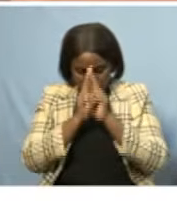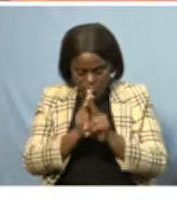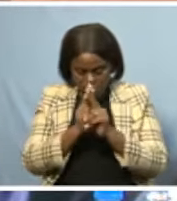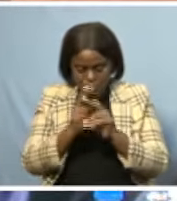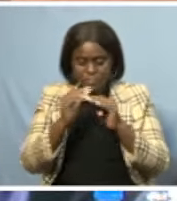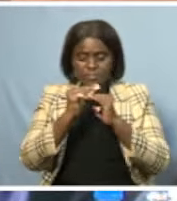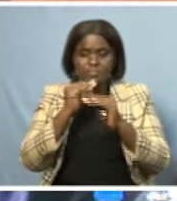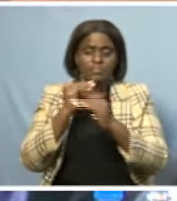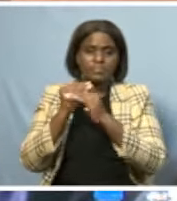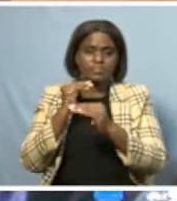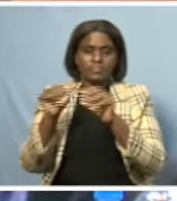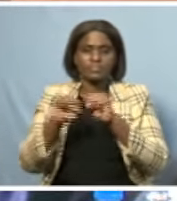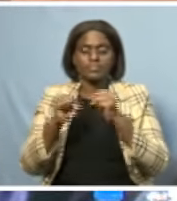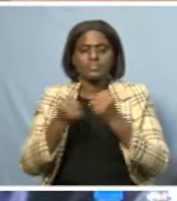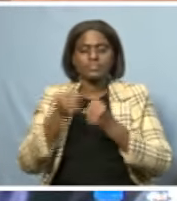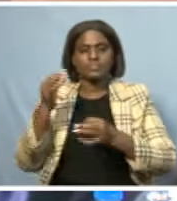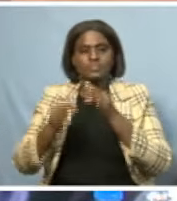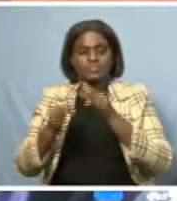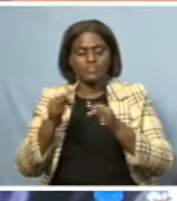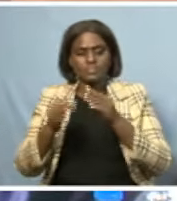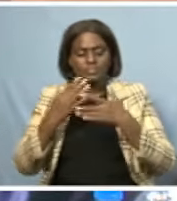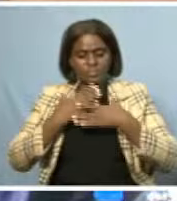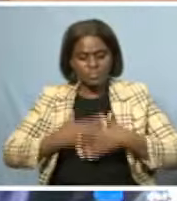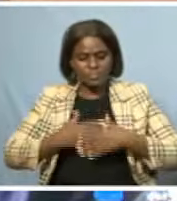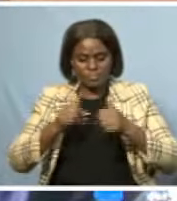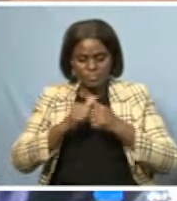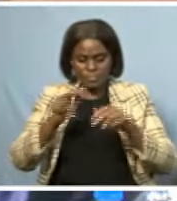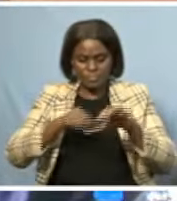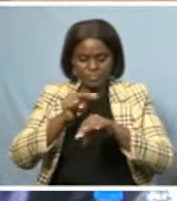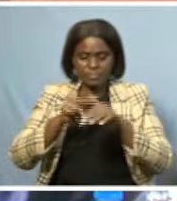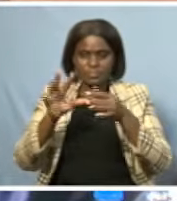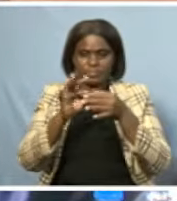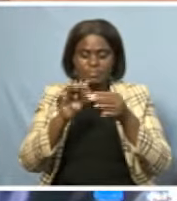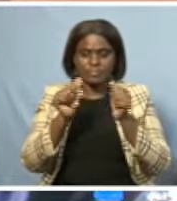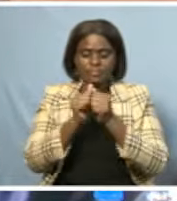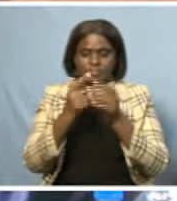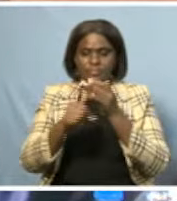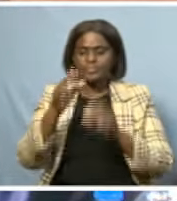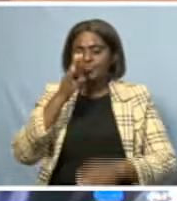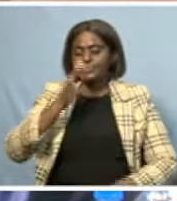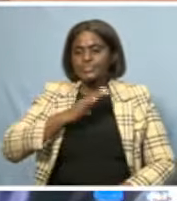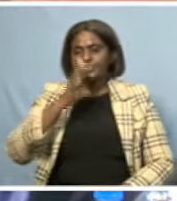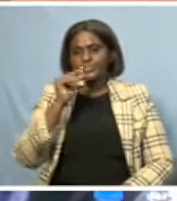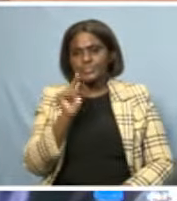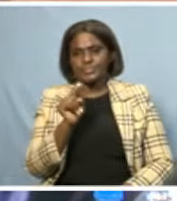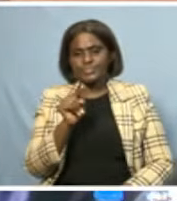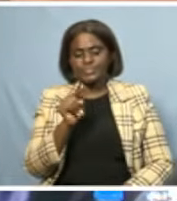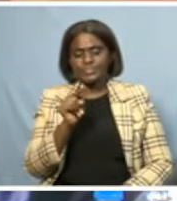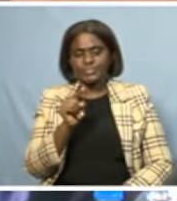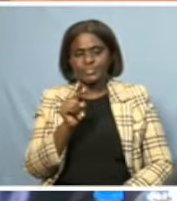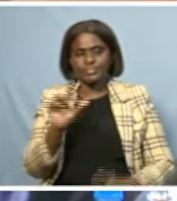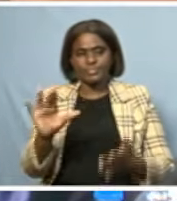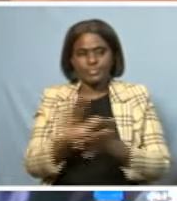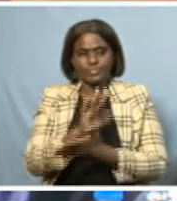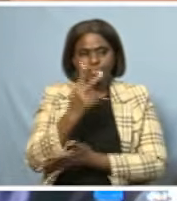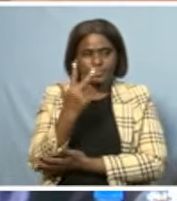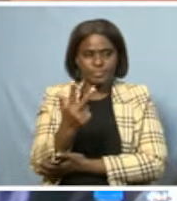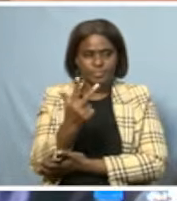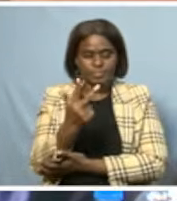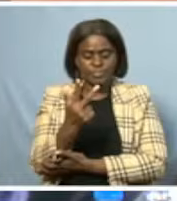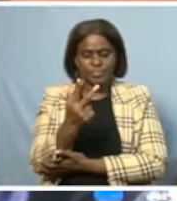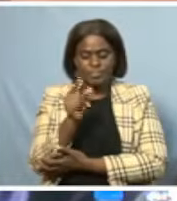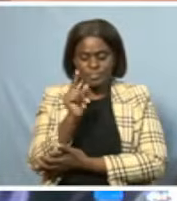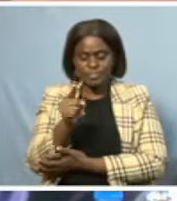dignity, equity, social justice, peace, and national unity. Madam Speaker, on page 3 of